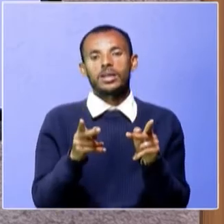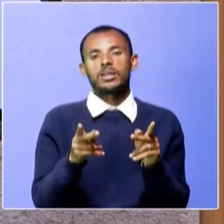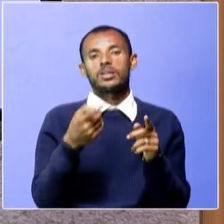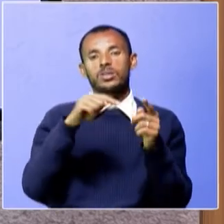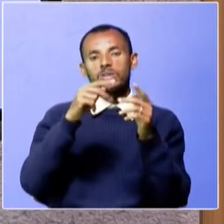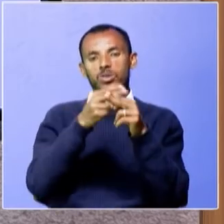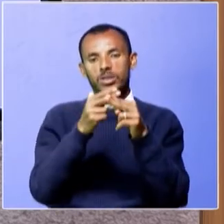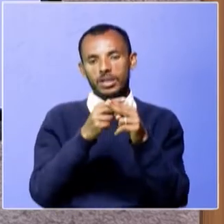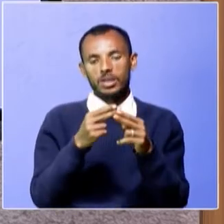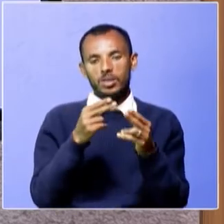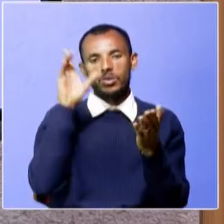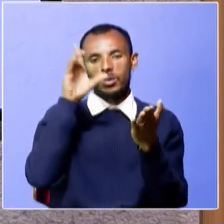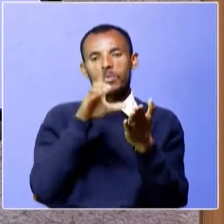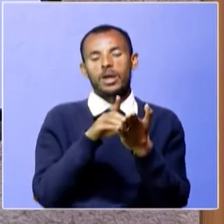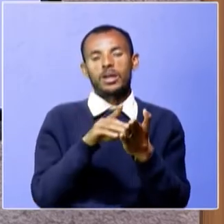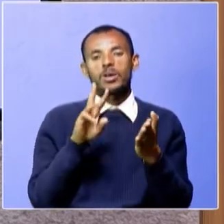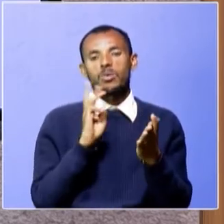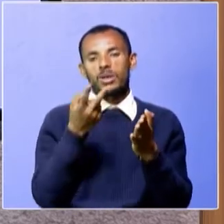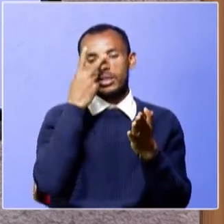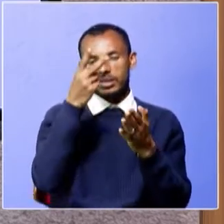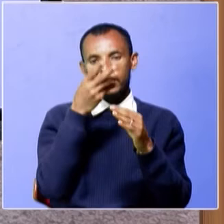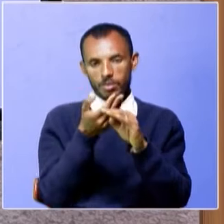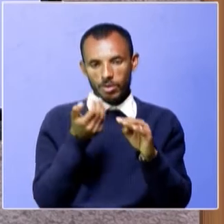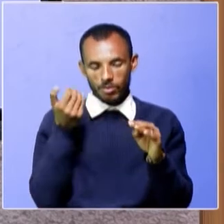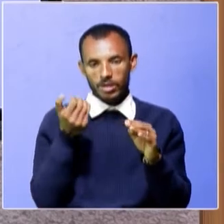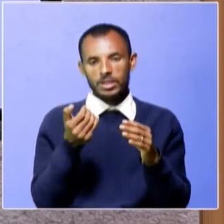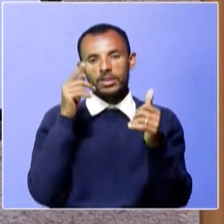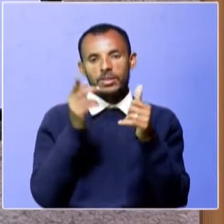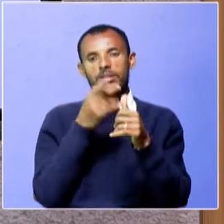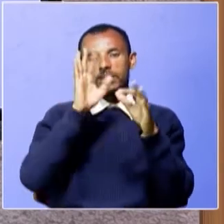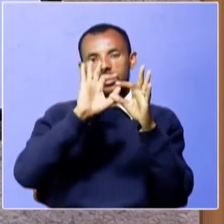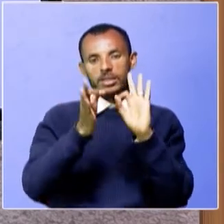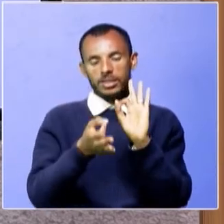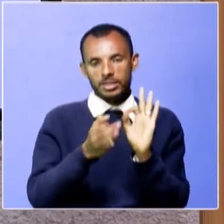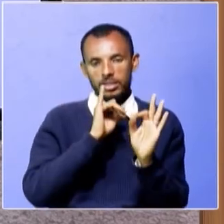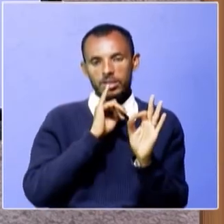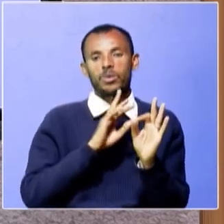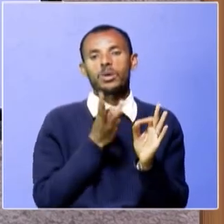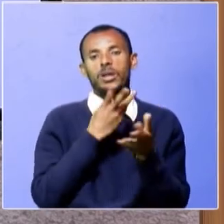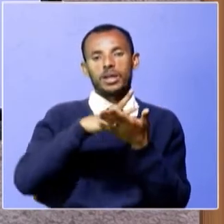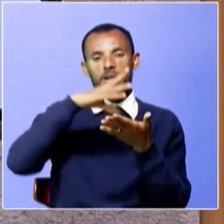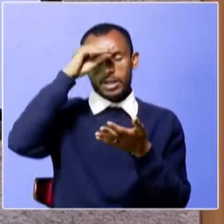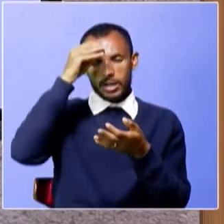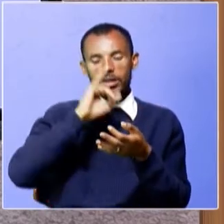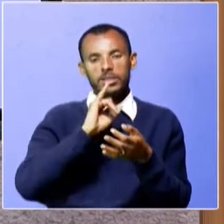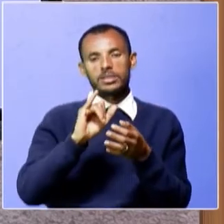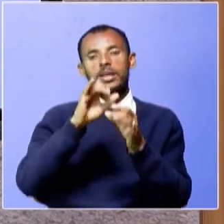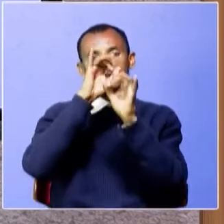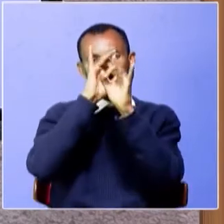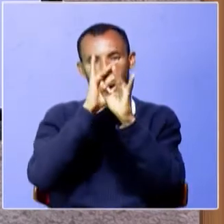to shortly remind you what we have seen before, the first definition that we have seen is about